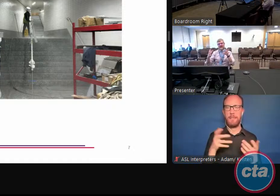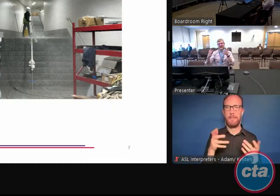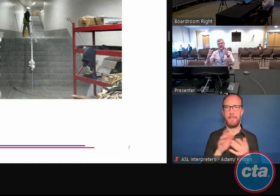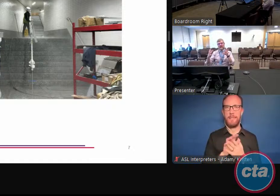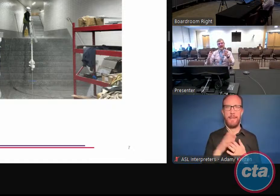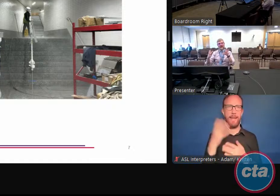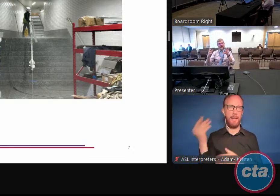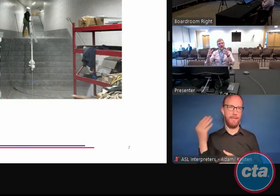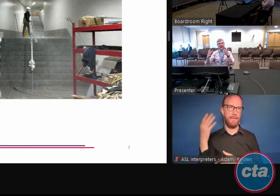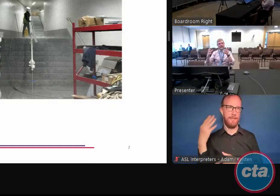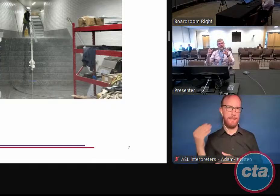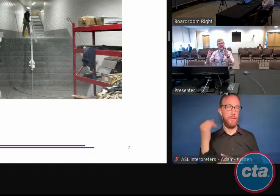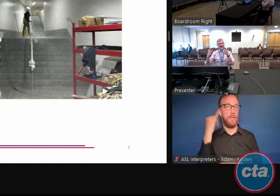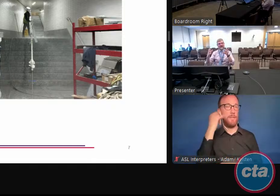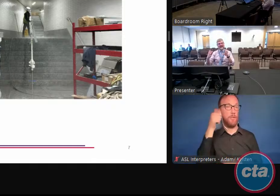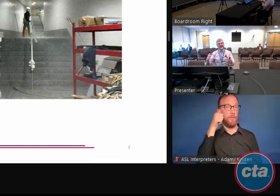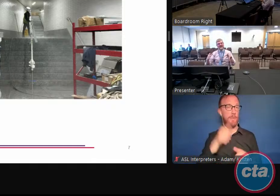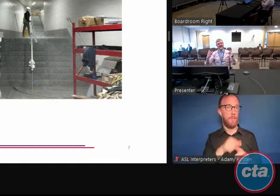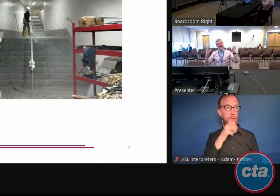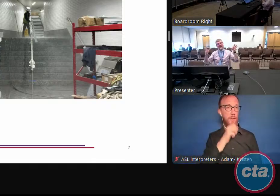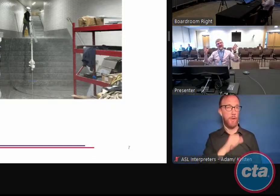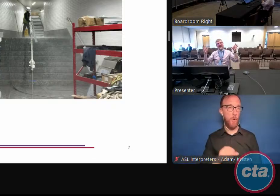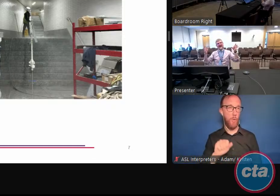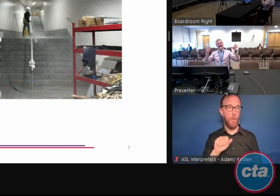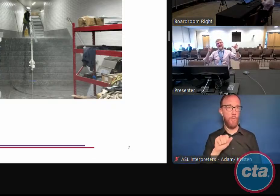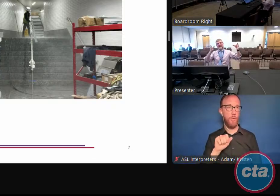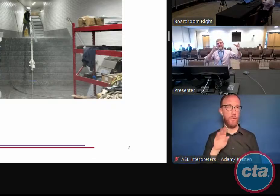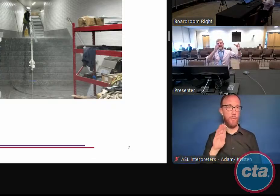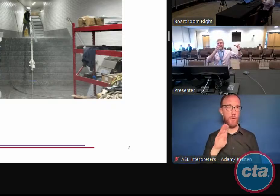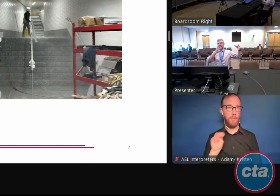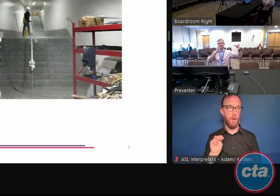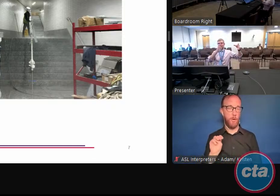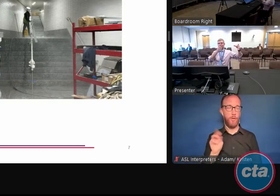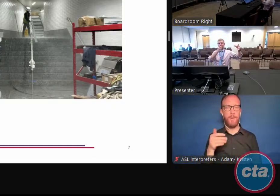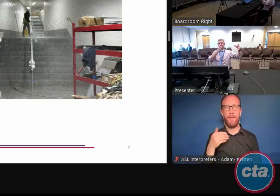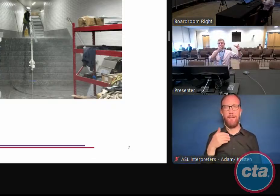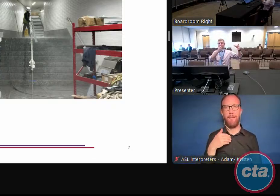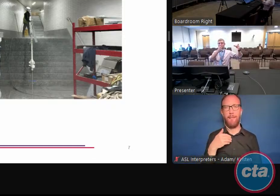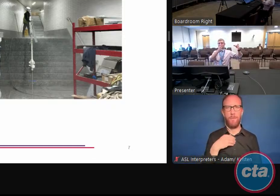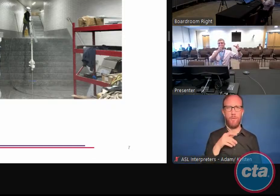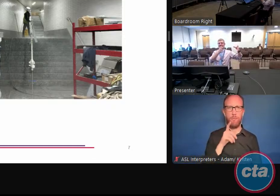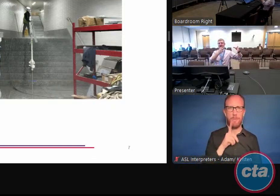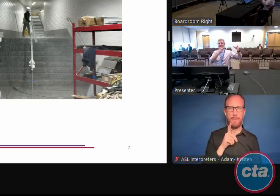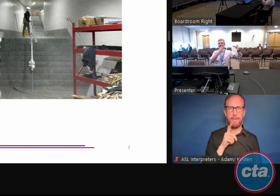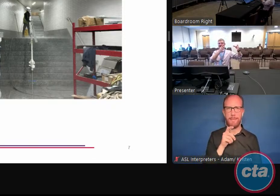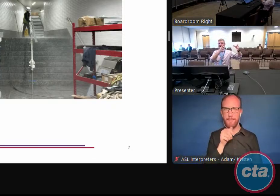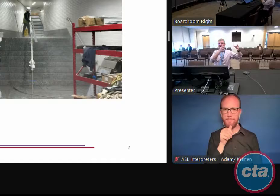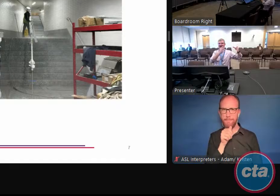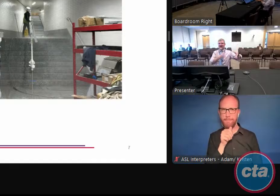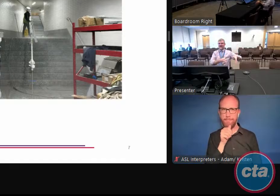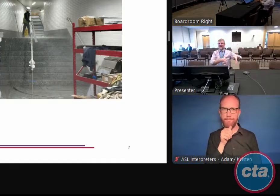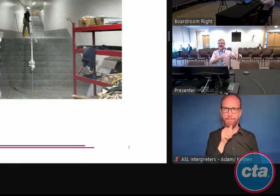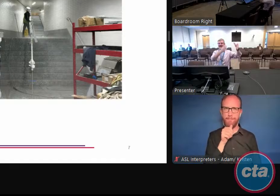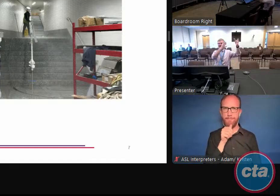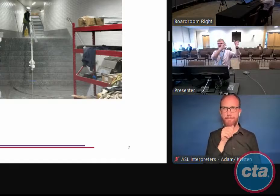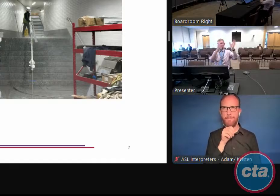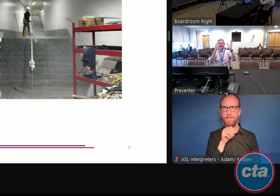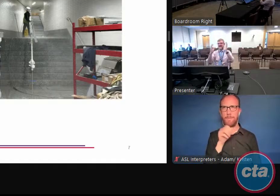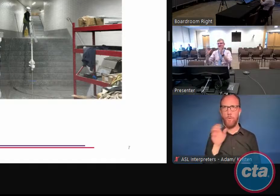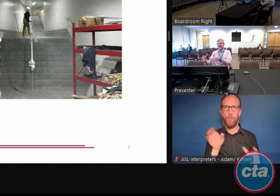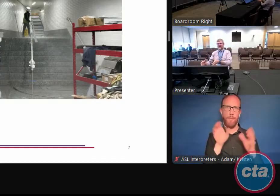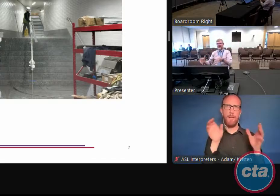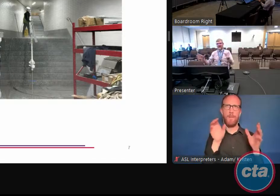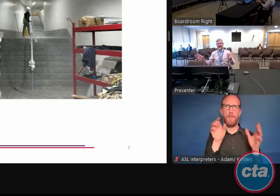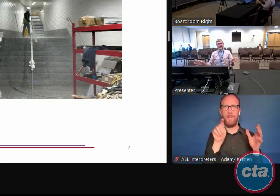exterior. So if you remember old Bryn Mawr Station, it had these kind of discrete ornamental terracotta columns on the outside